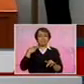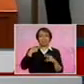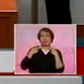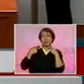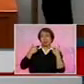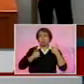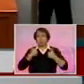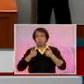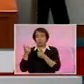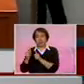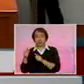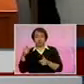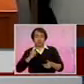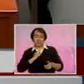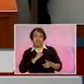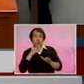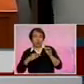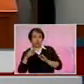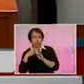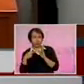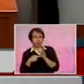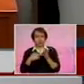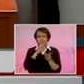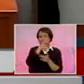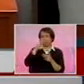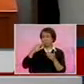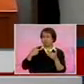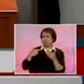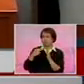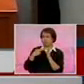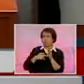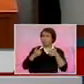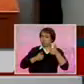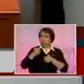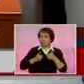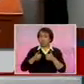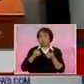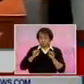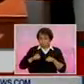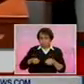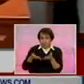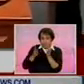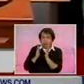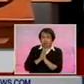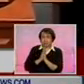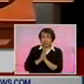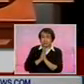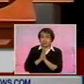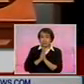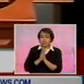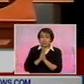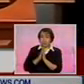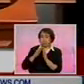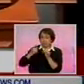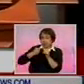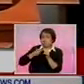So may I request that at least I get the authorization first